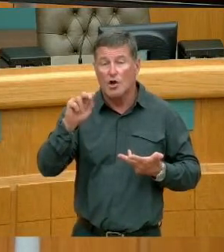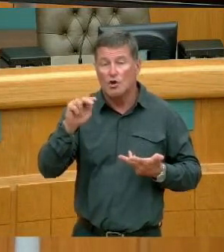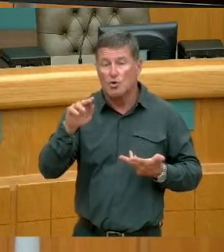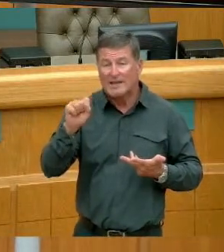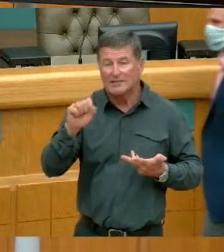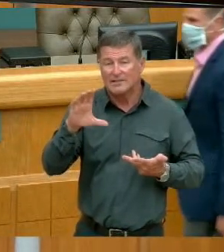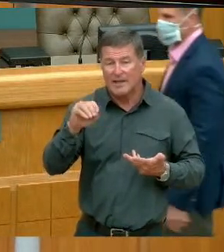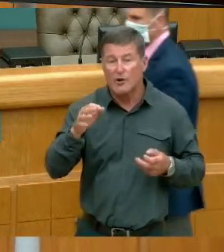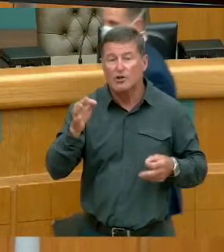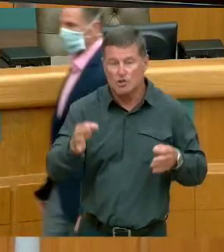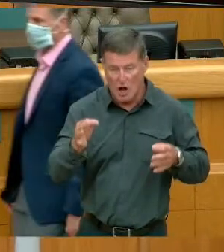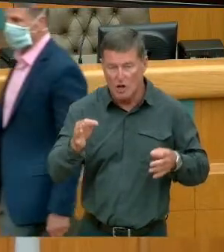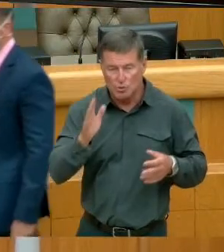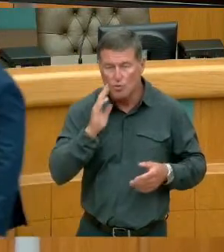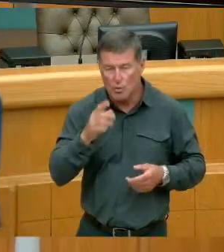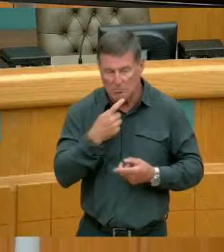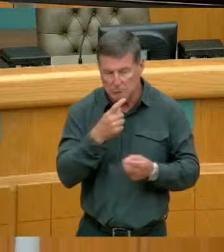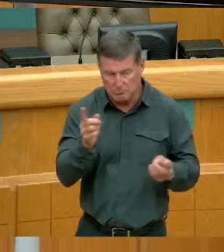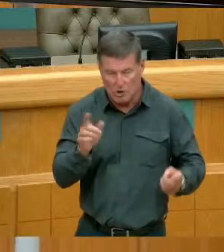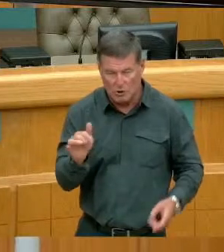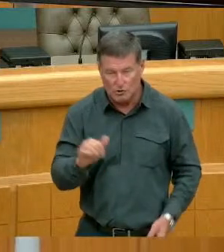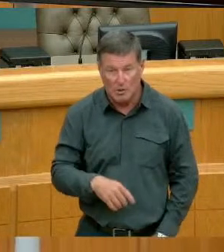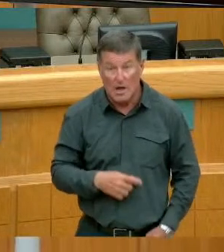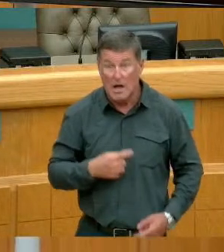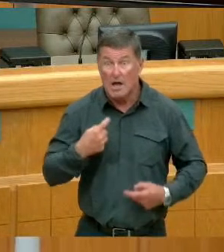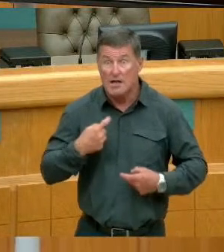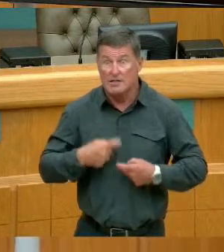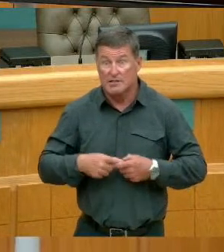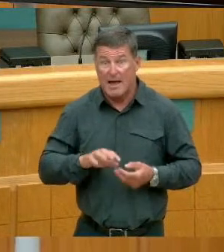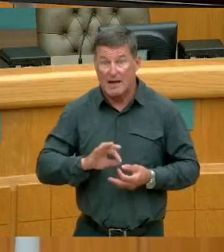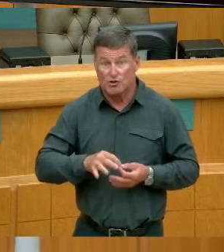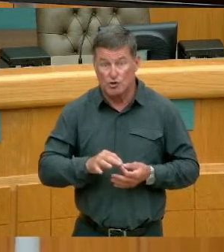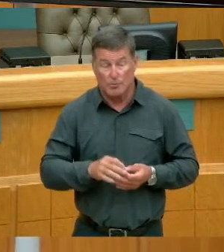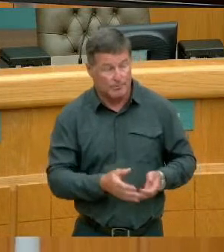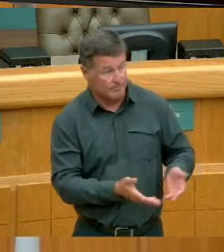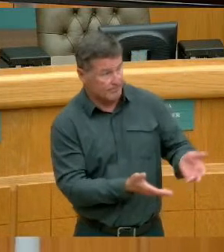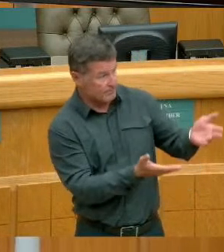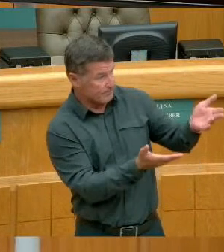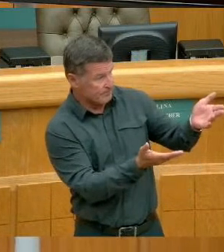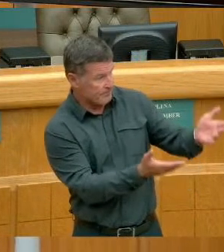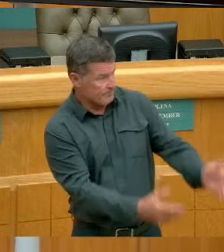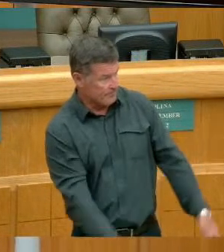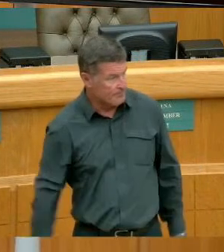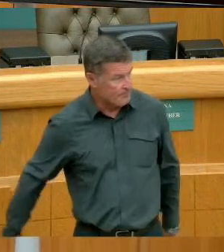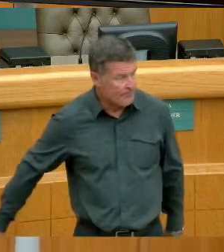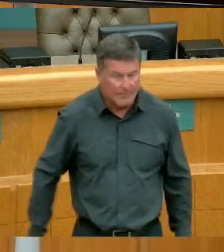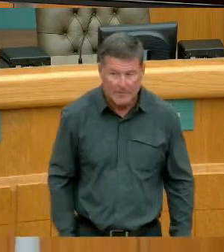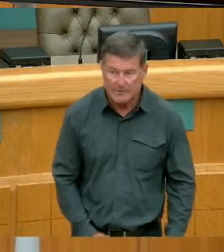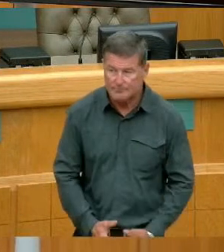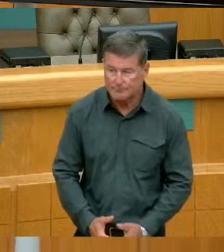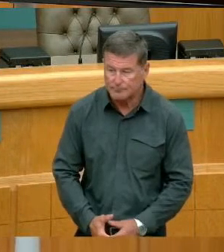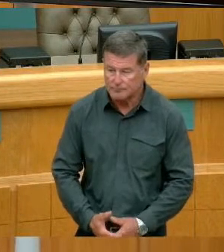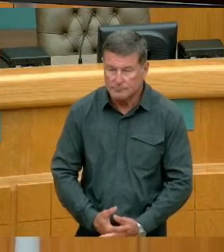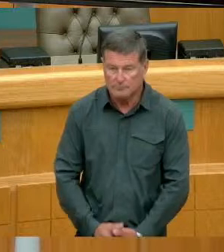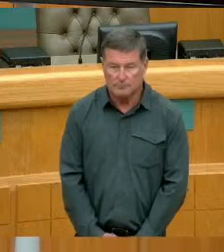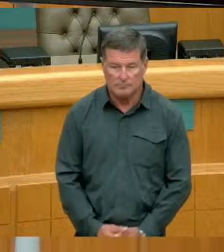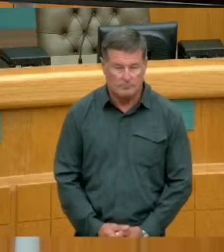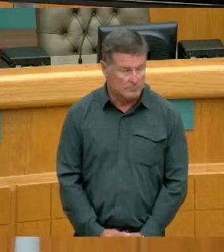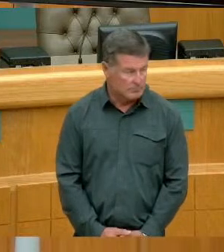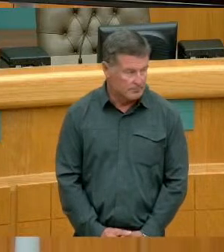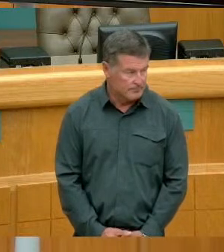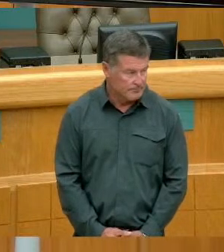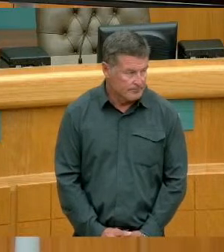más recientes indican que en las últimas 24 horas se han reportado 274 casos confirmados por el coronavirus, haciendo un total